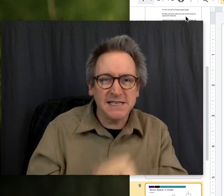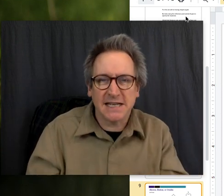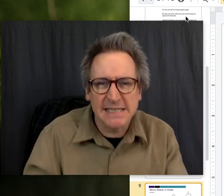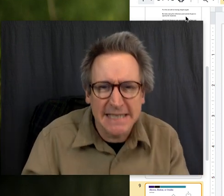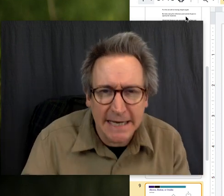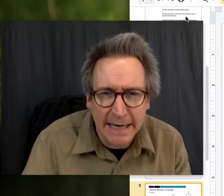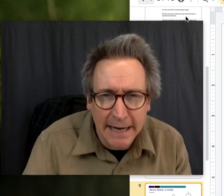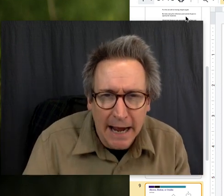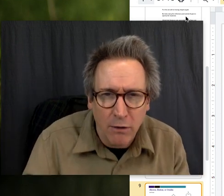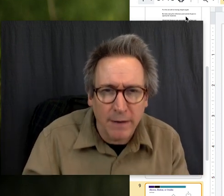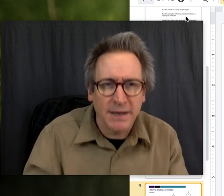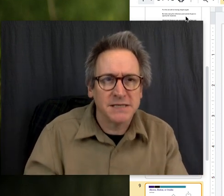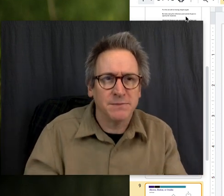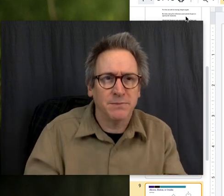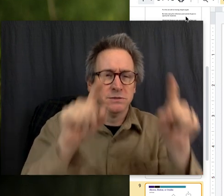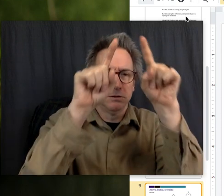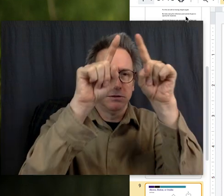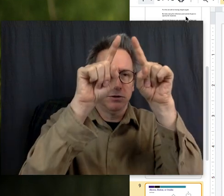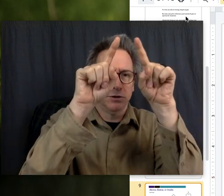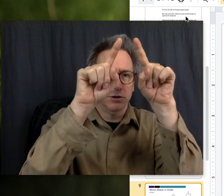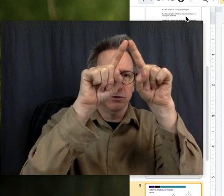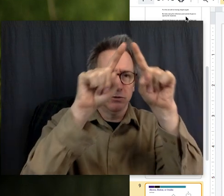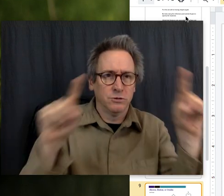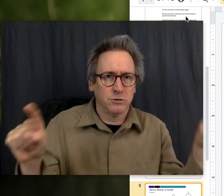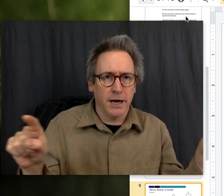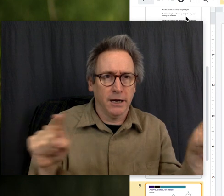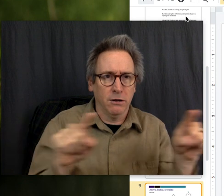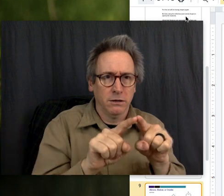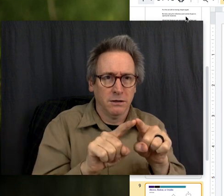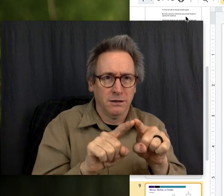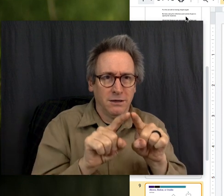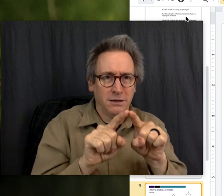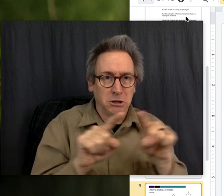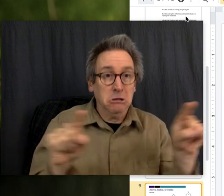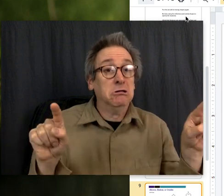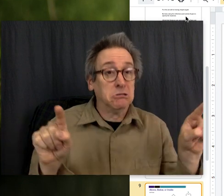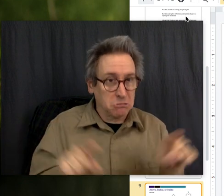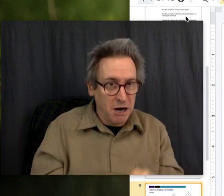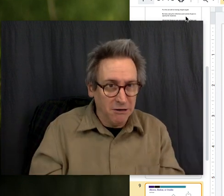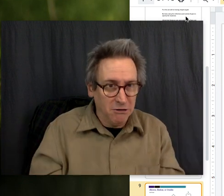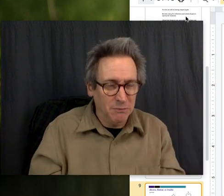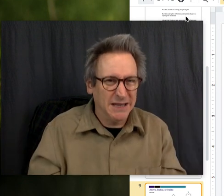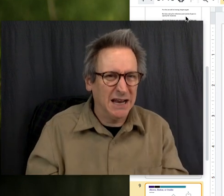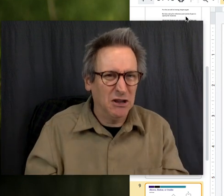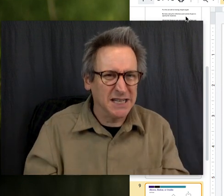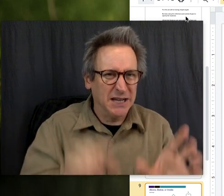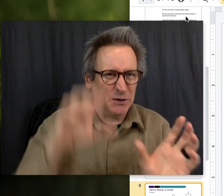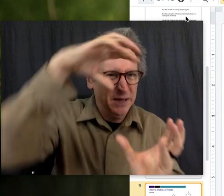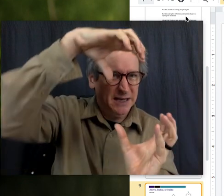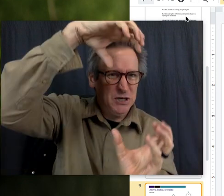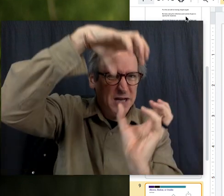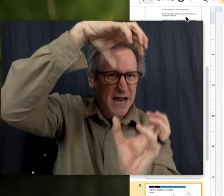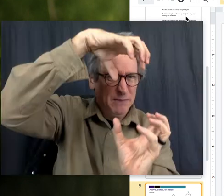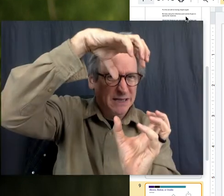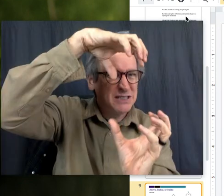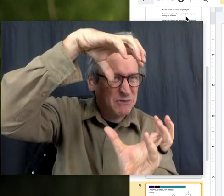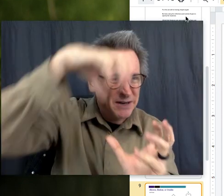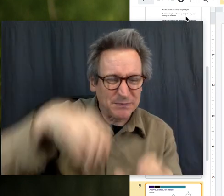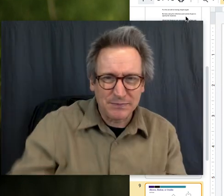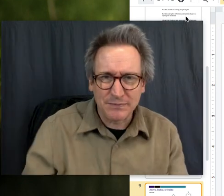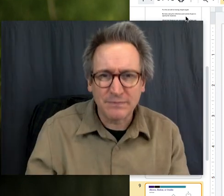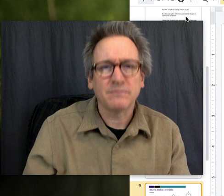Because it's extending out. I mean, I suppose to do triangle, triangle, but that looks like it'd be 2